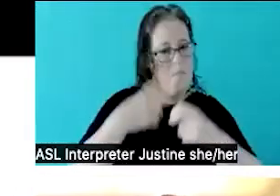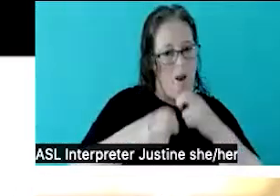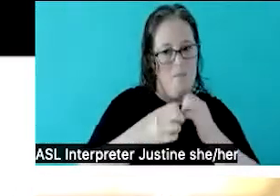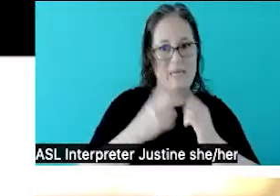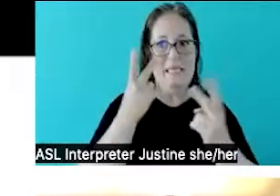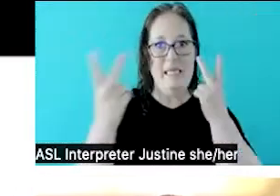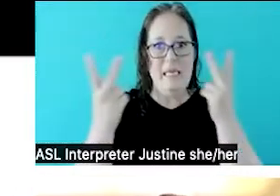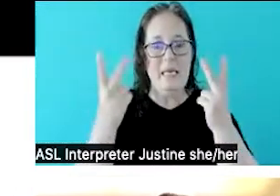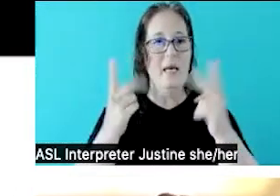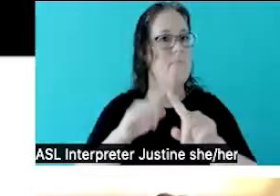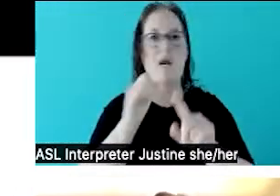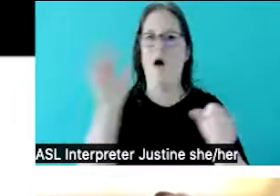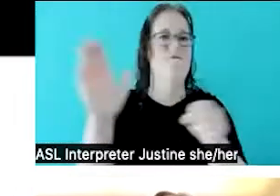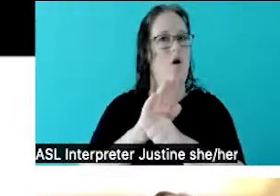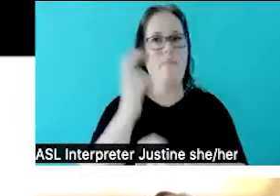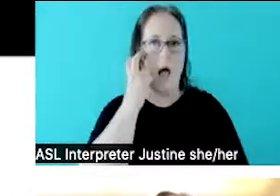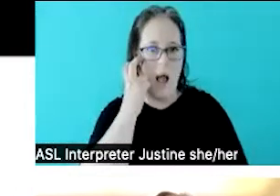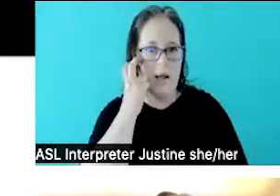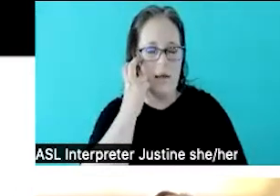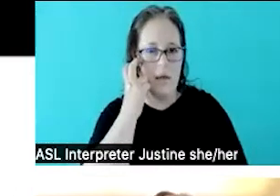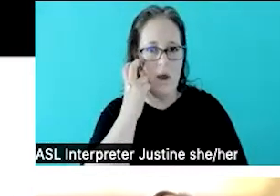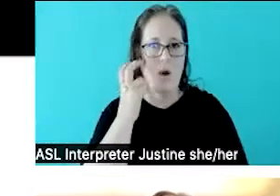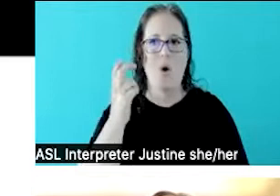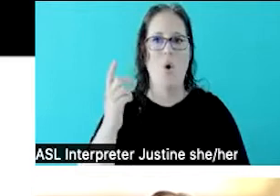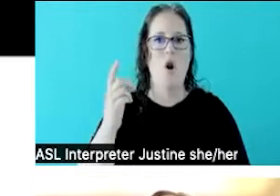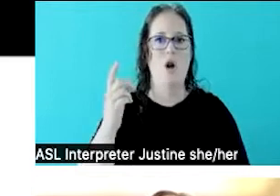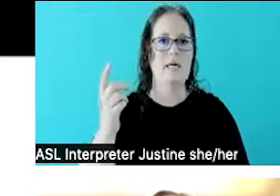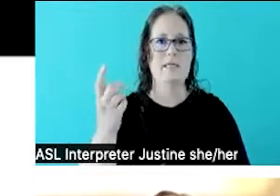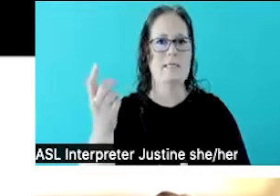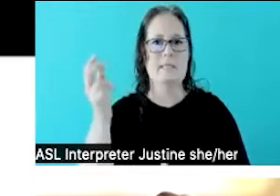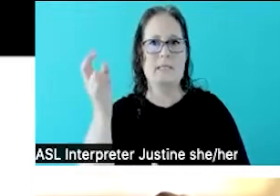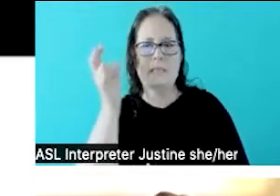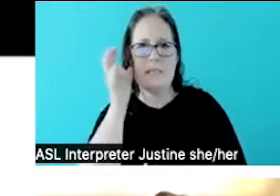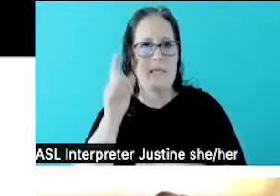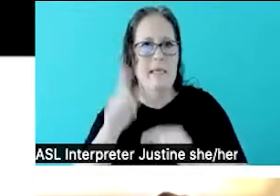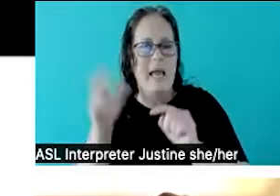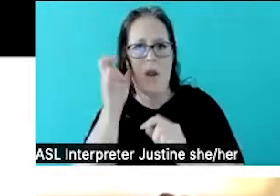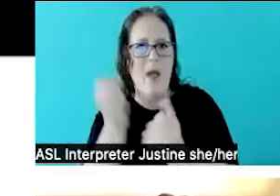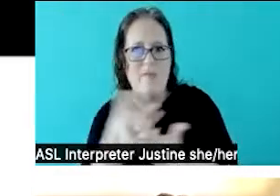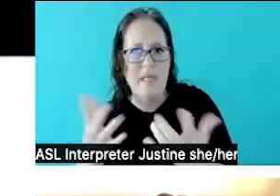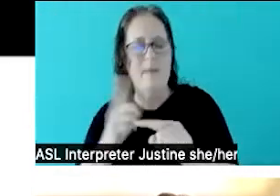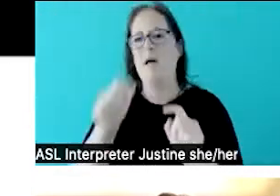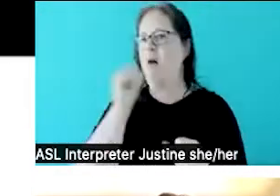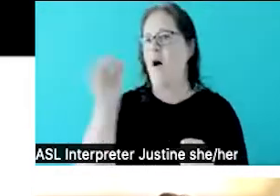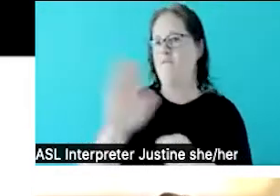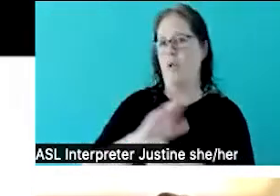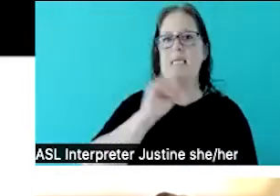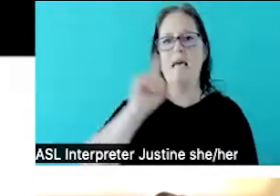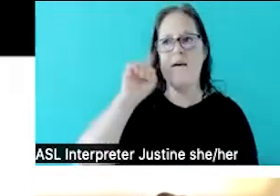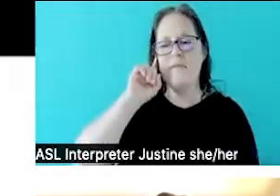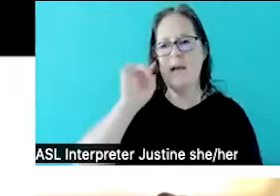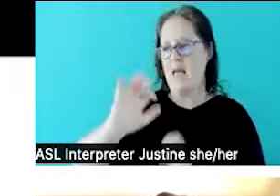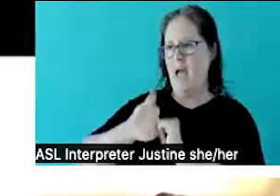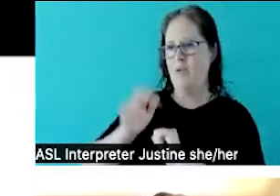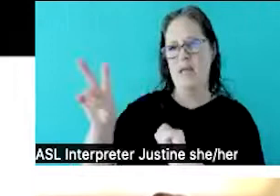not completely deaf. So how do you incorporate them? And how do they think of themselves? Many